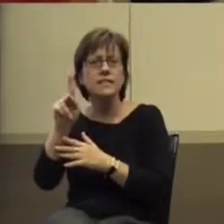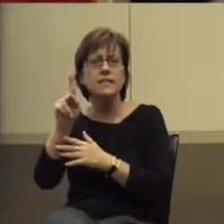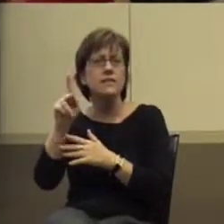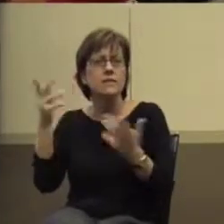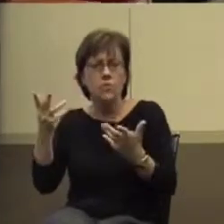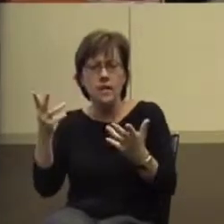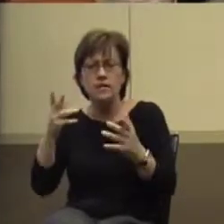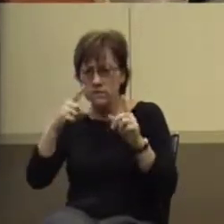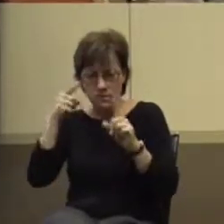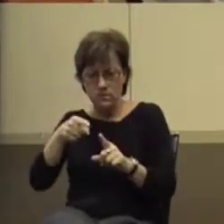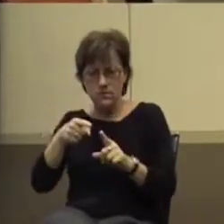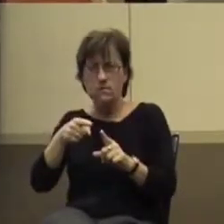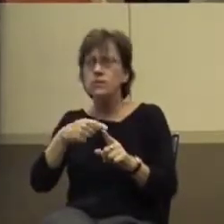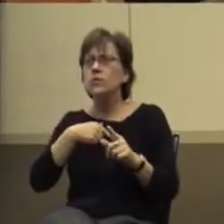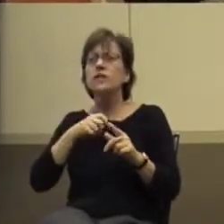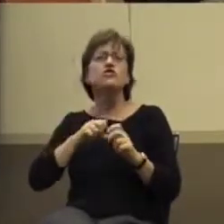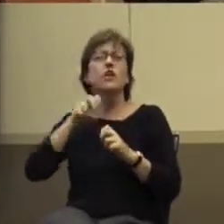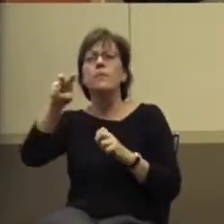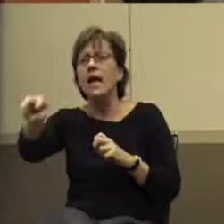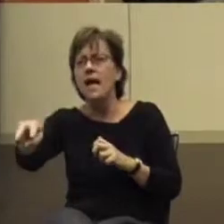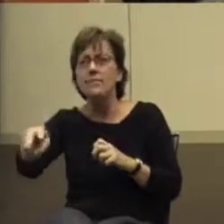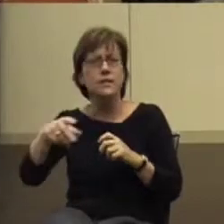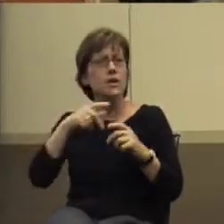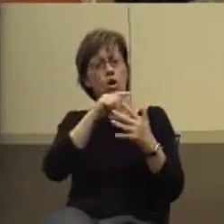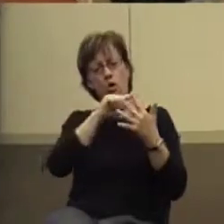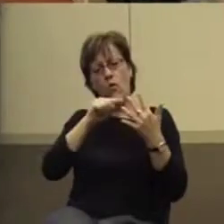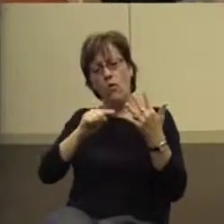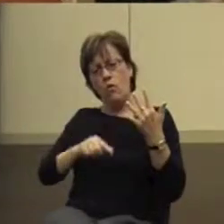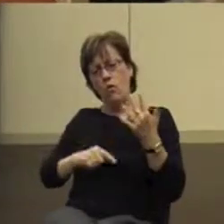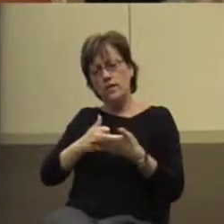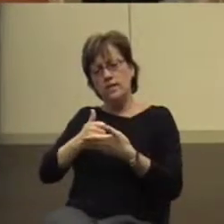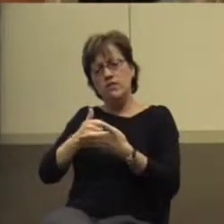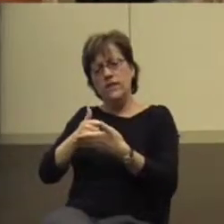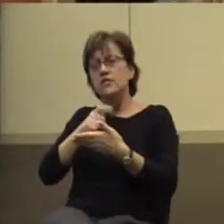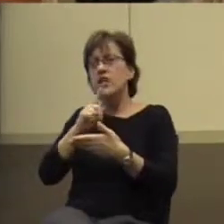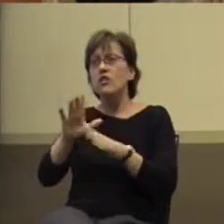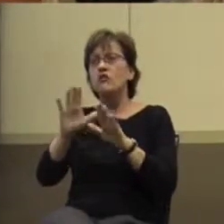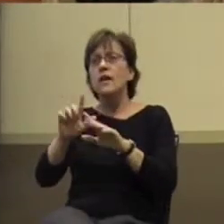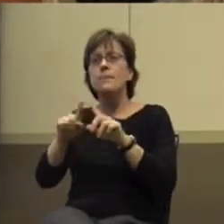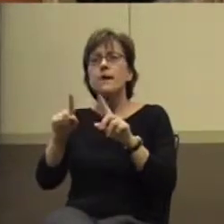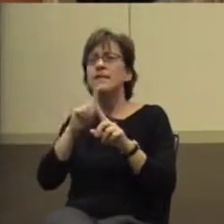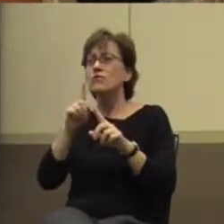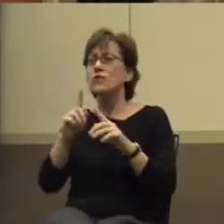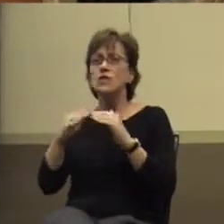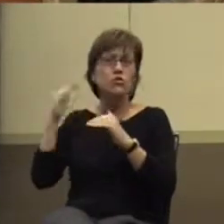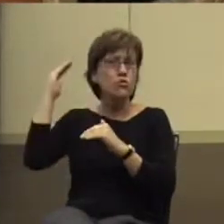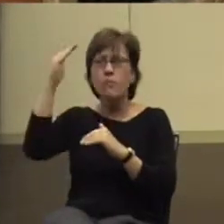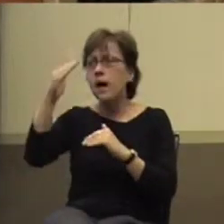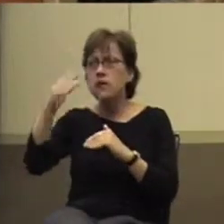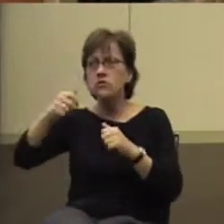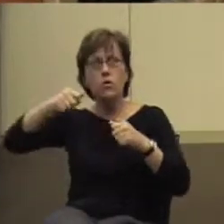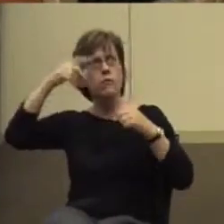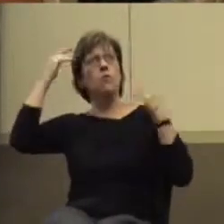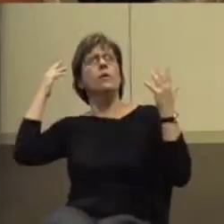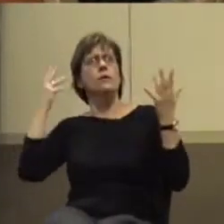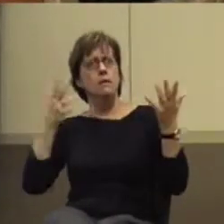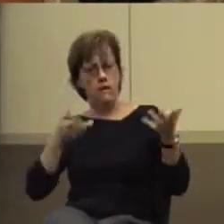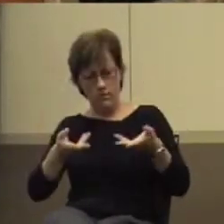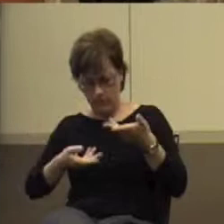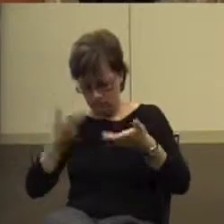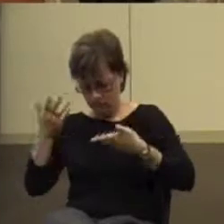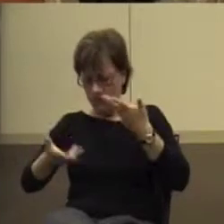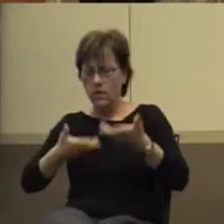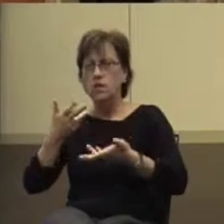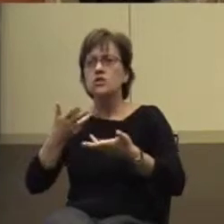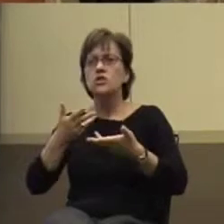words, all these things are great, but if it's really too much for her, we have to figure that out. In other words,